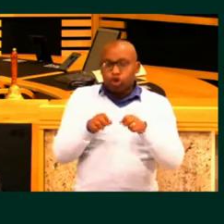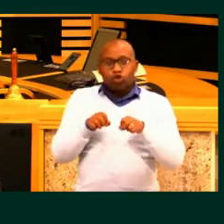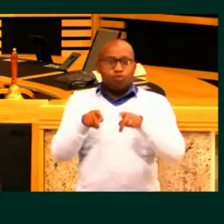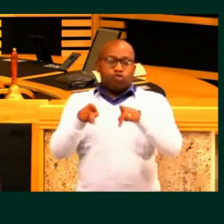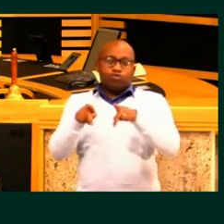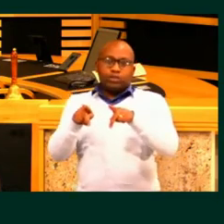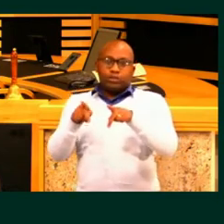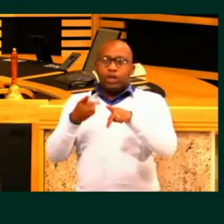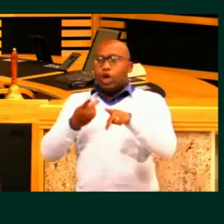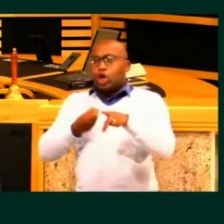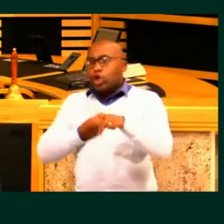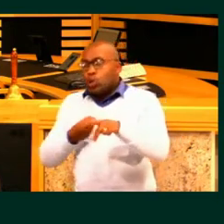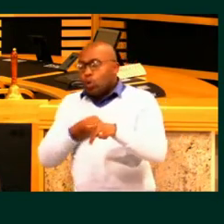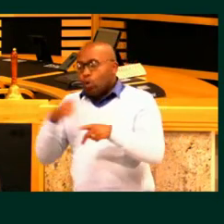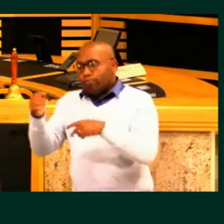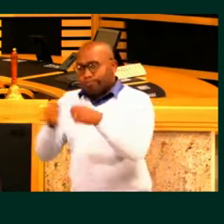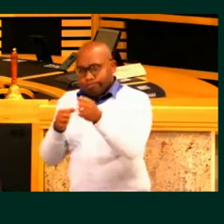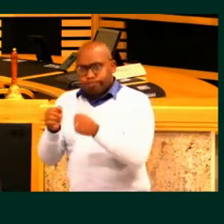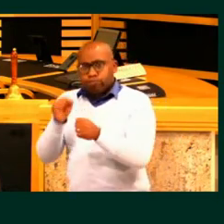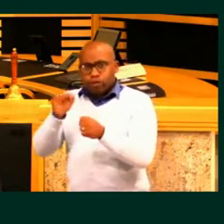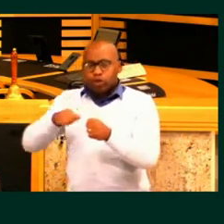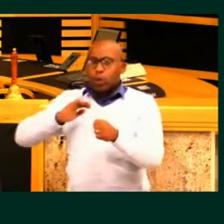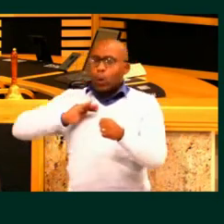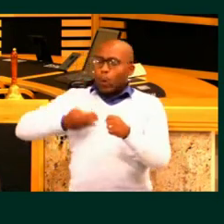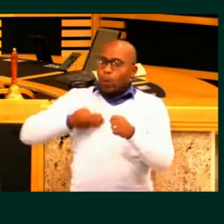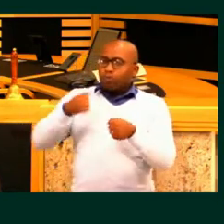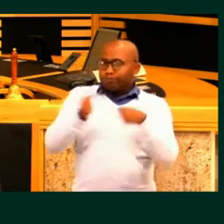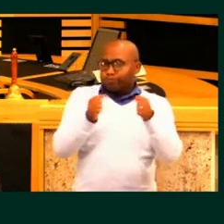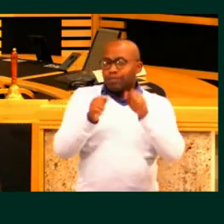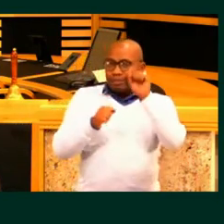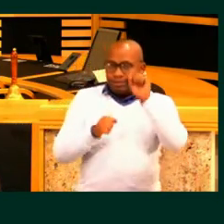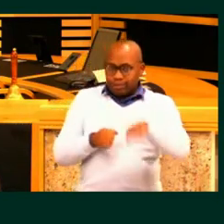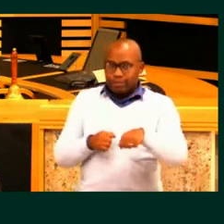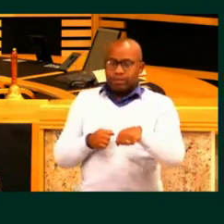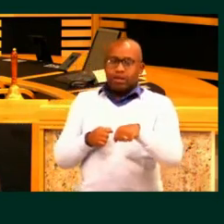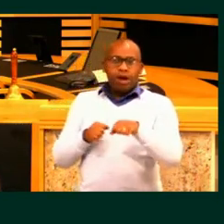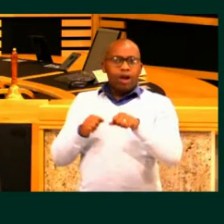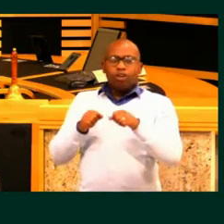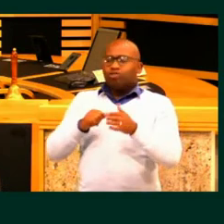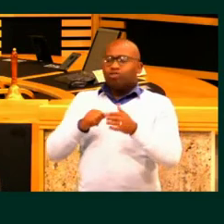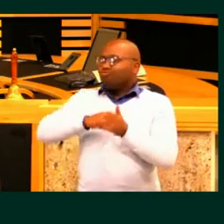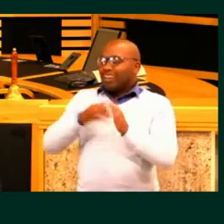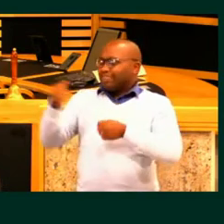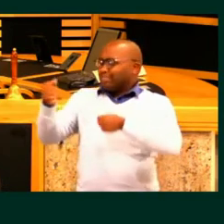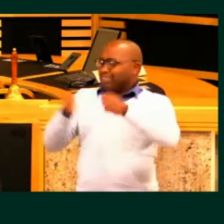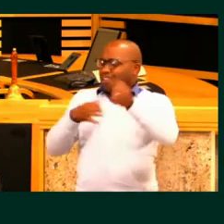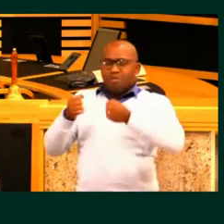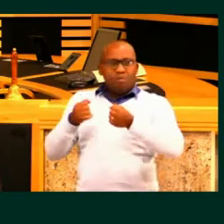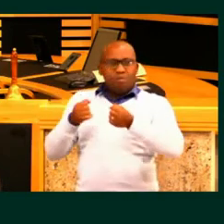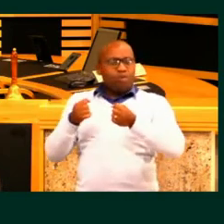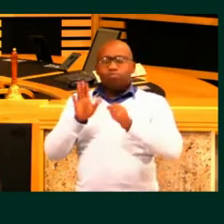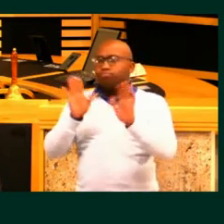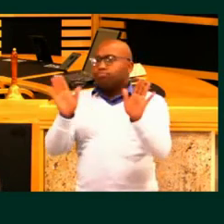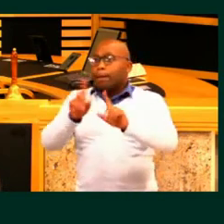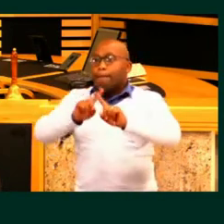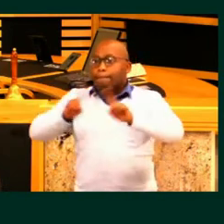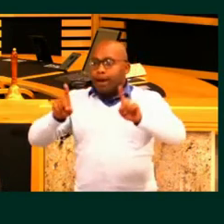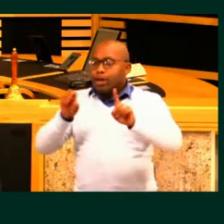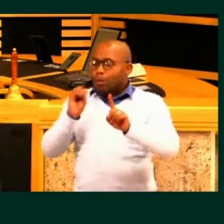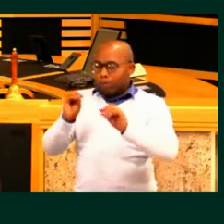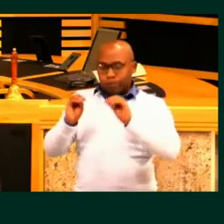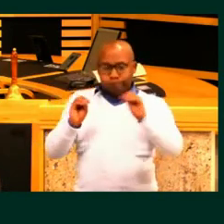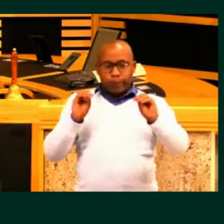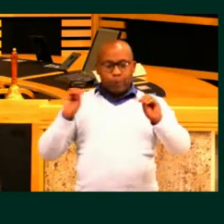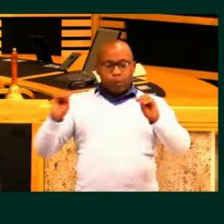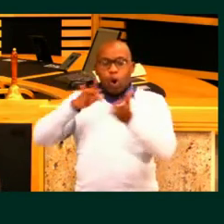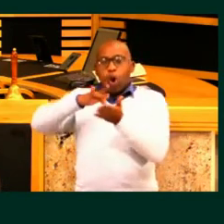young people not to be appointed but they are in the Strategic position hence the department of of of of